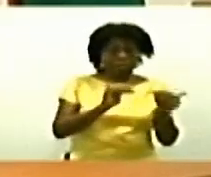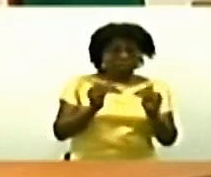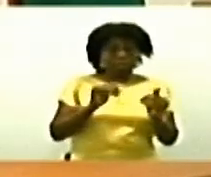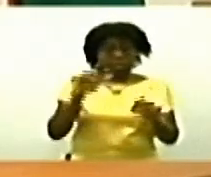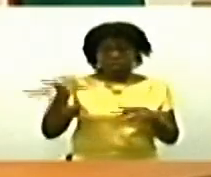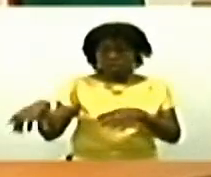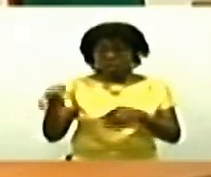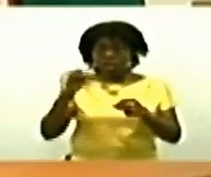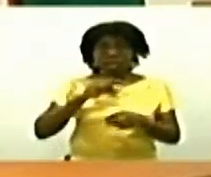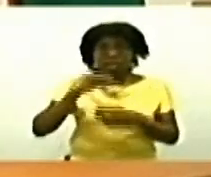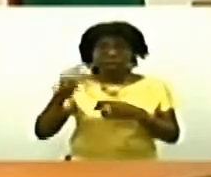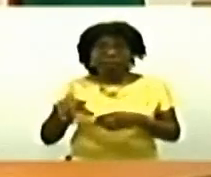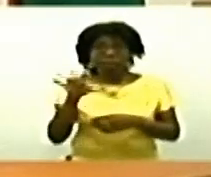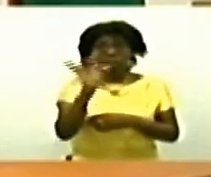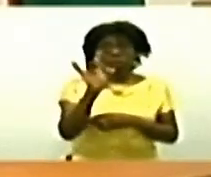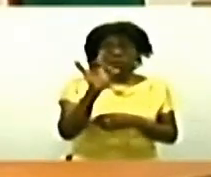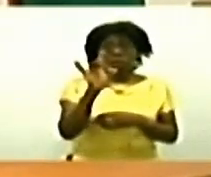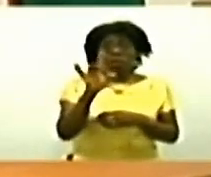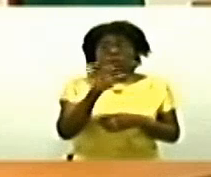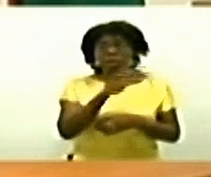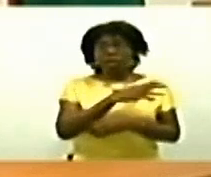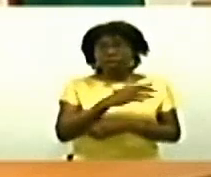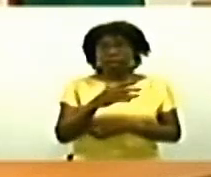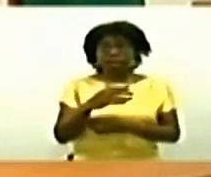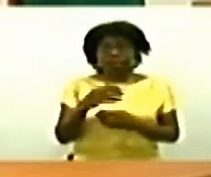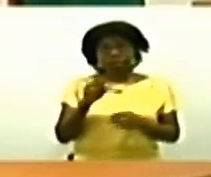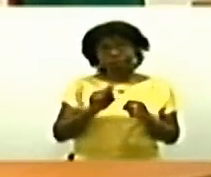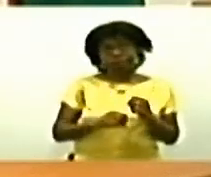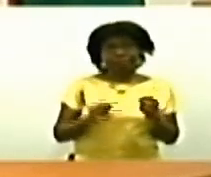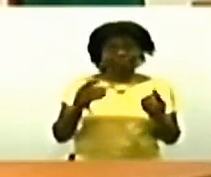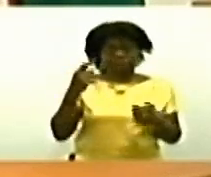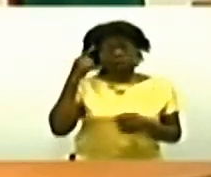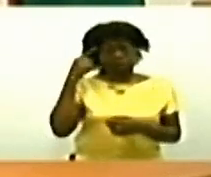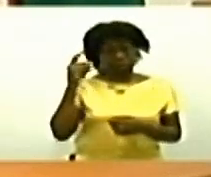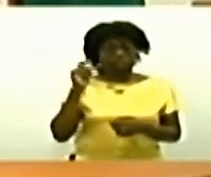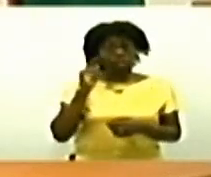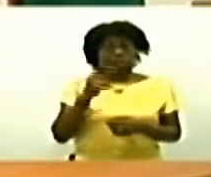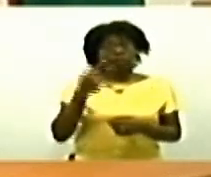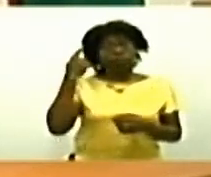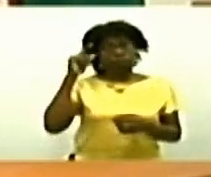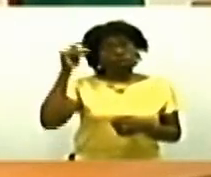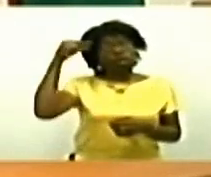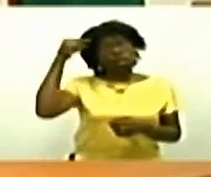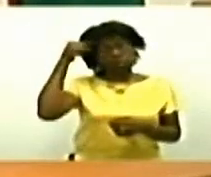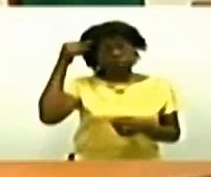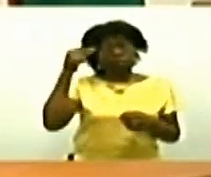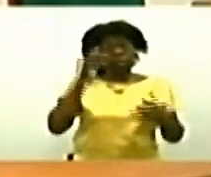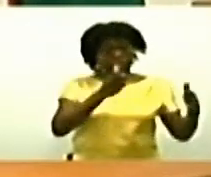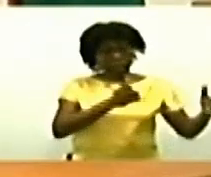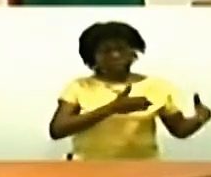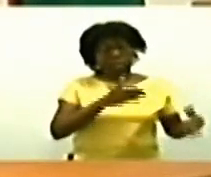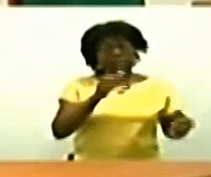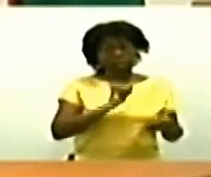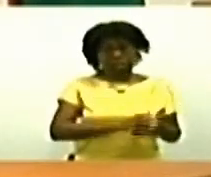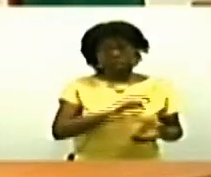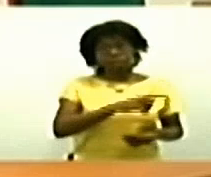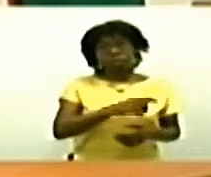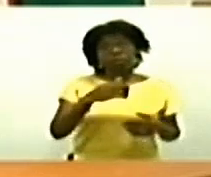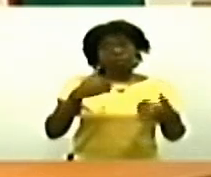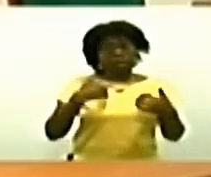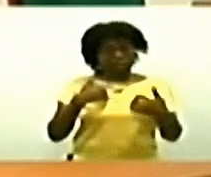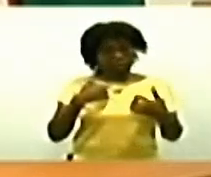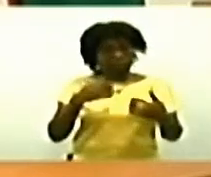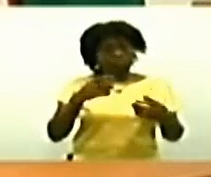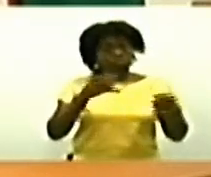the garbage at 8 o'clock in the morning. So I just thought that for the government side, that you have